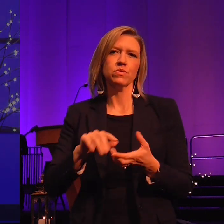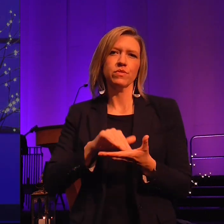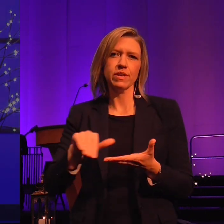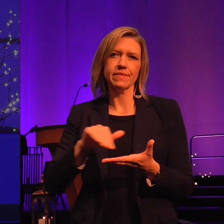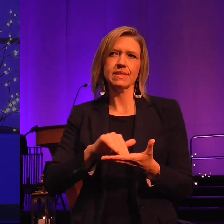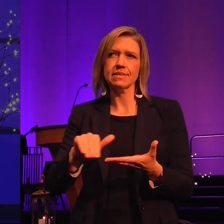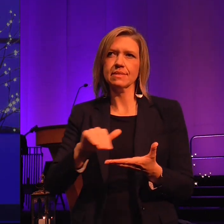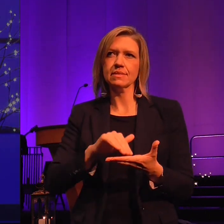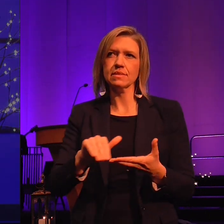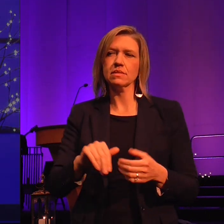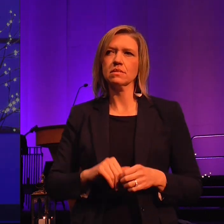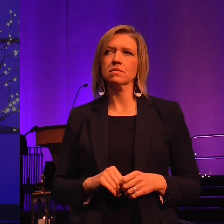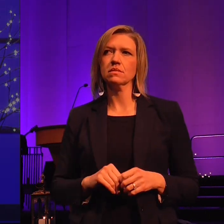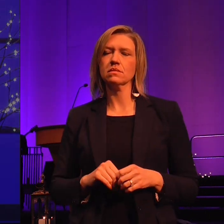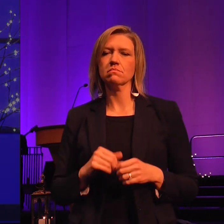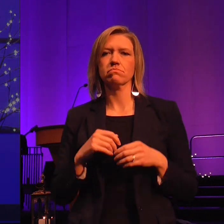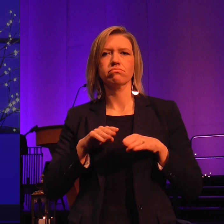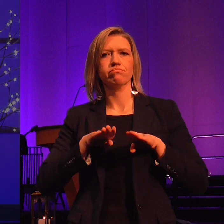We open our hearts to that,